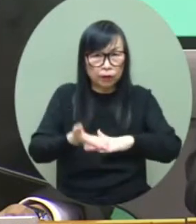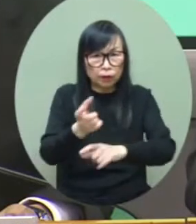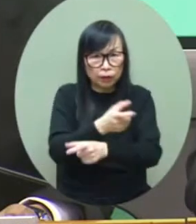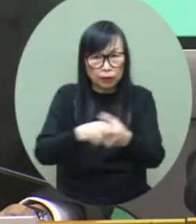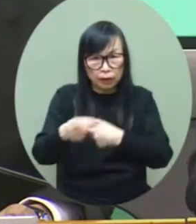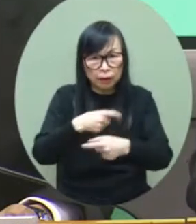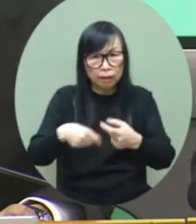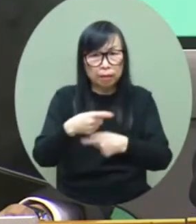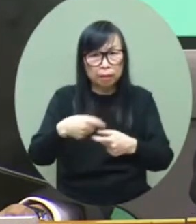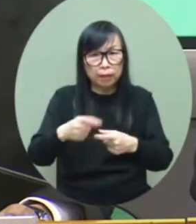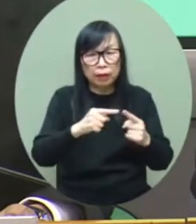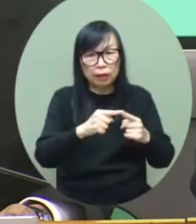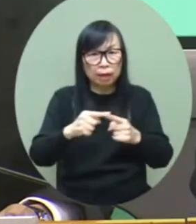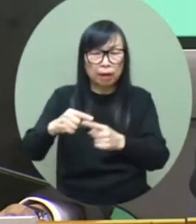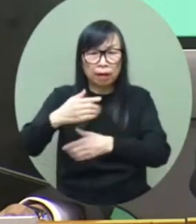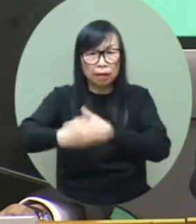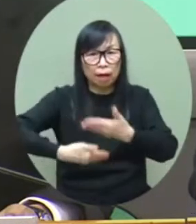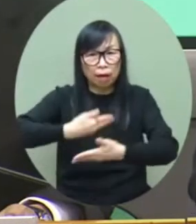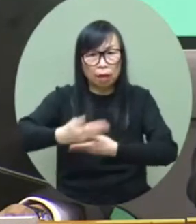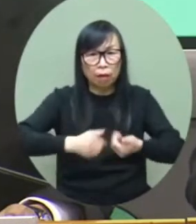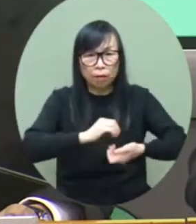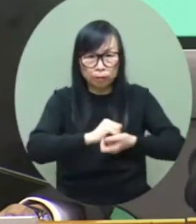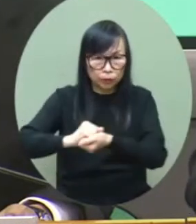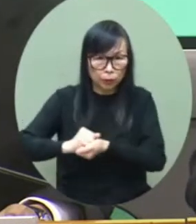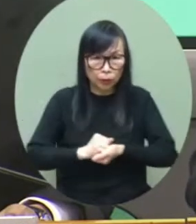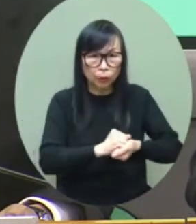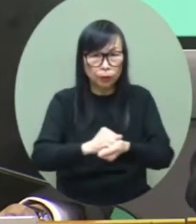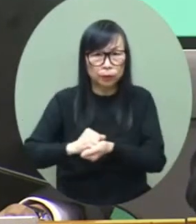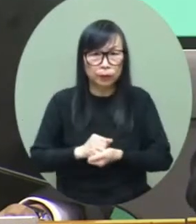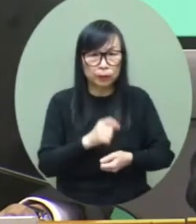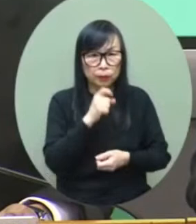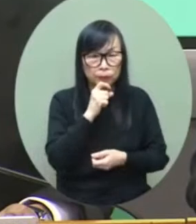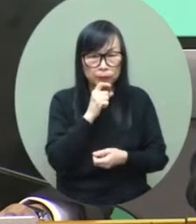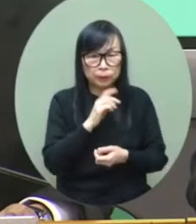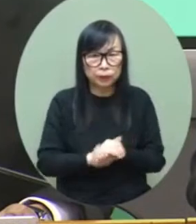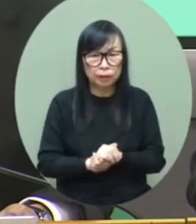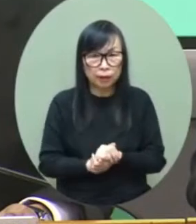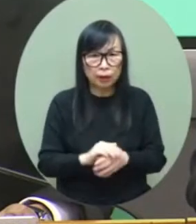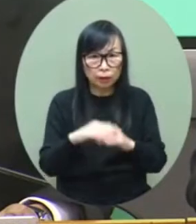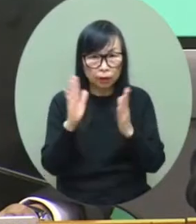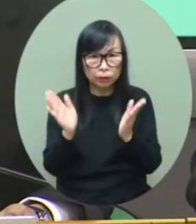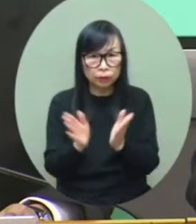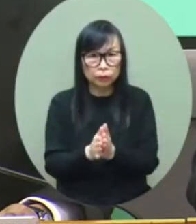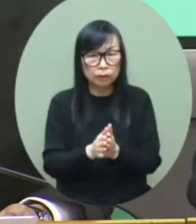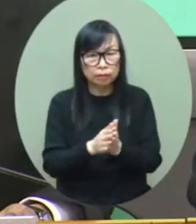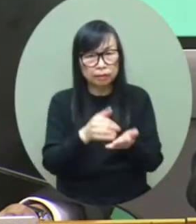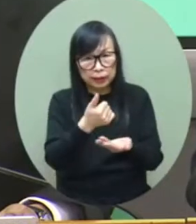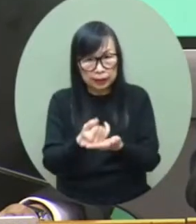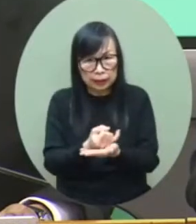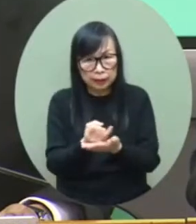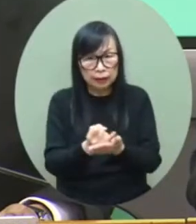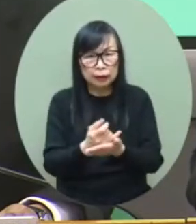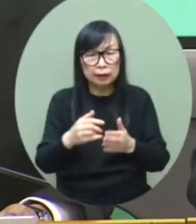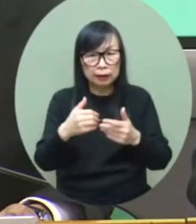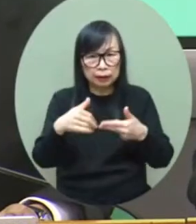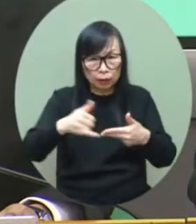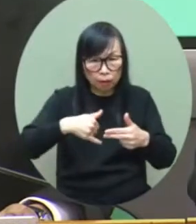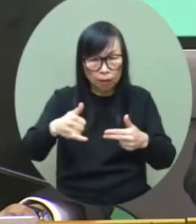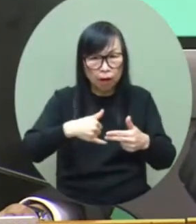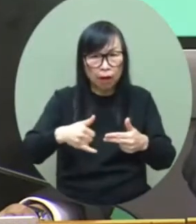use of various opened BCPs, and that's helped to foster exchanges between the two